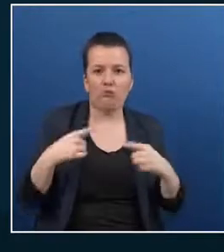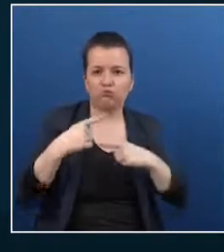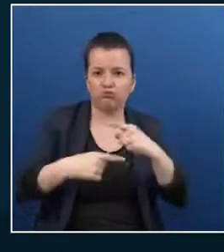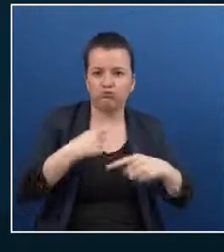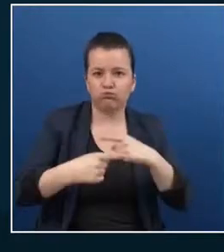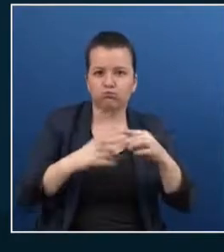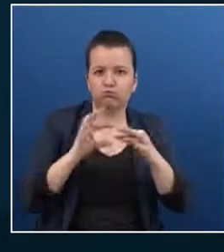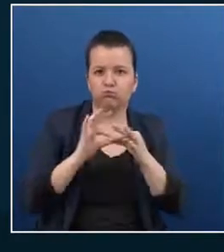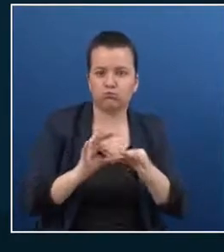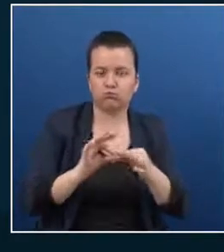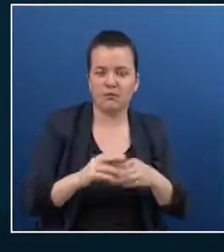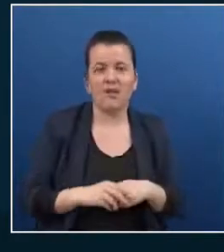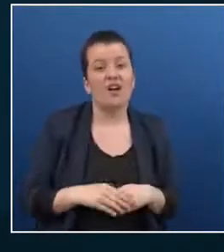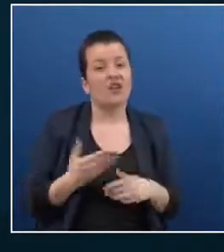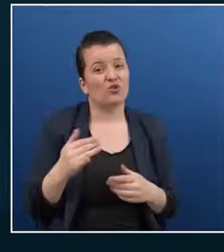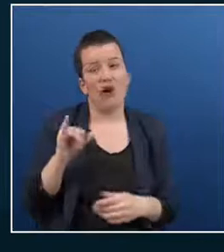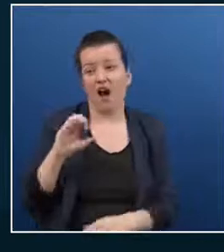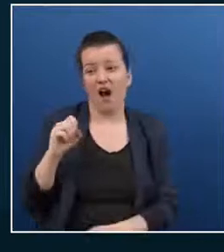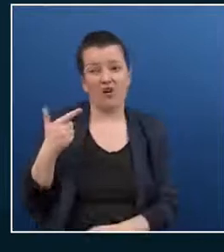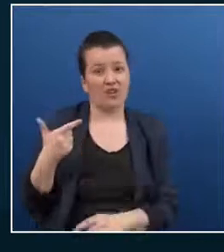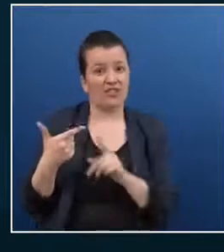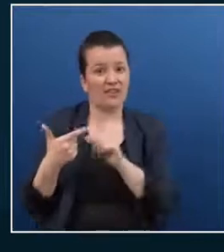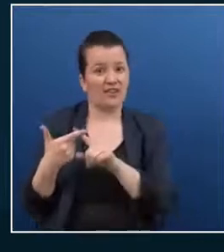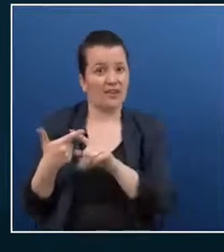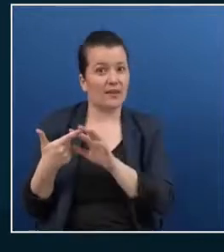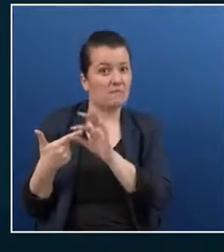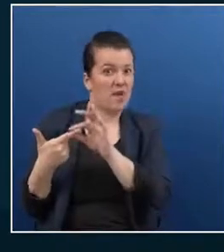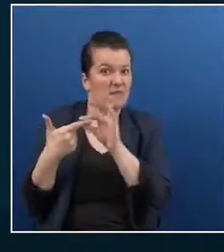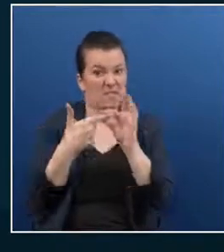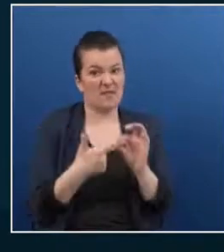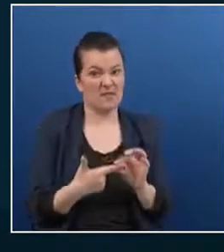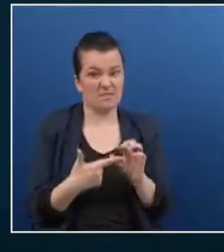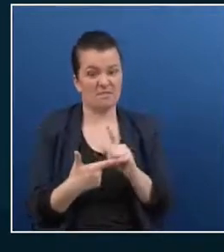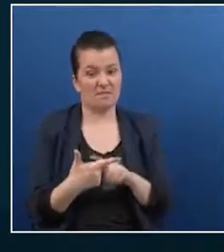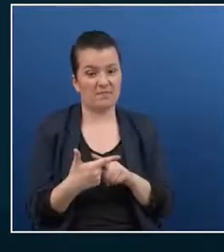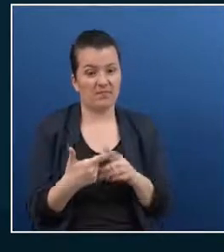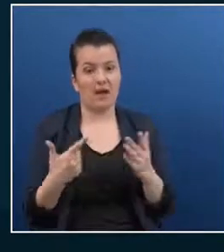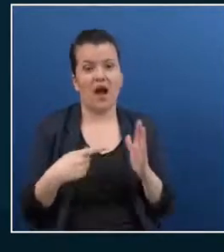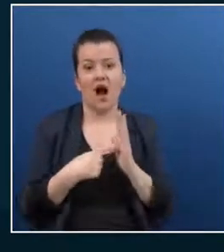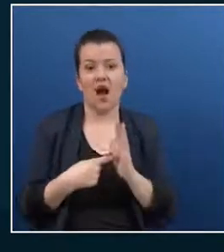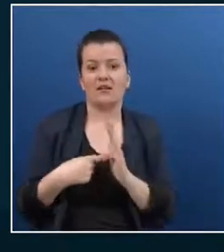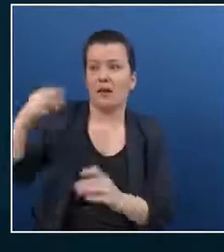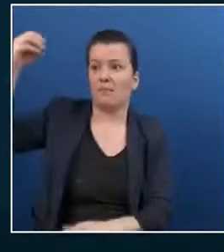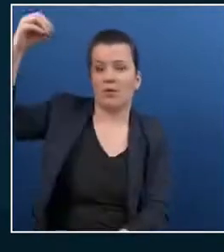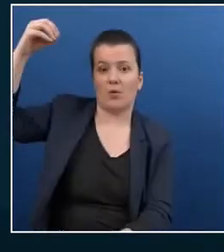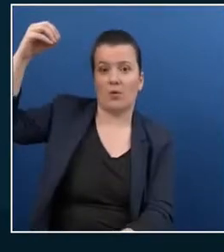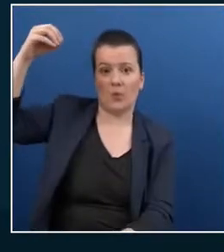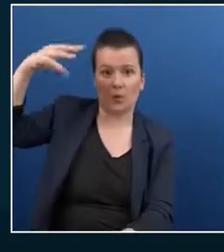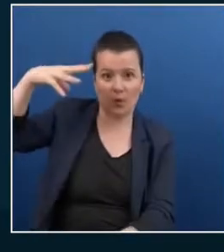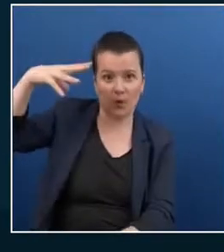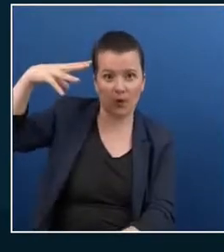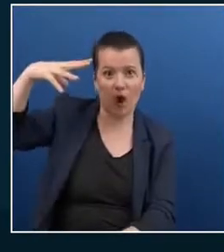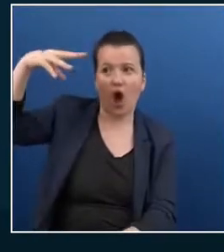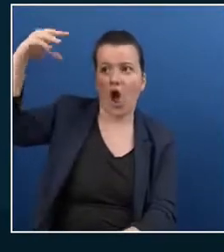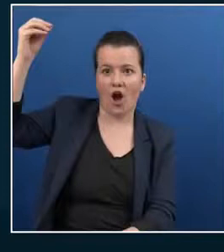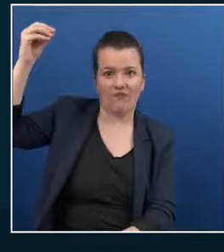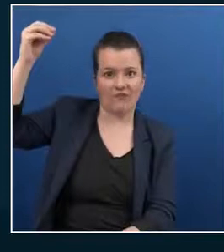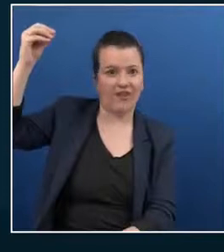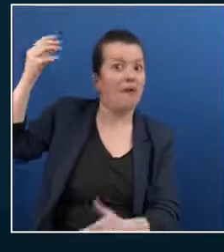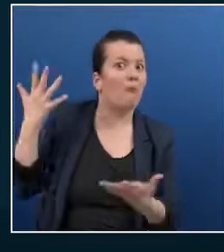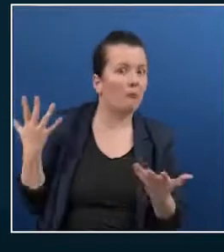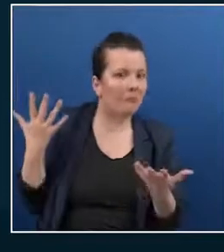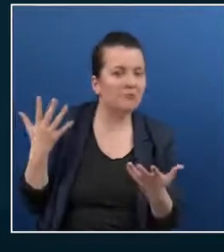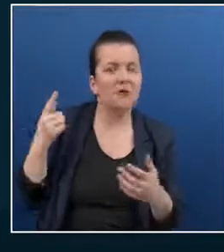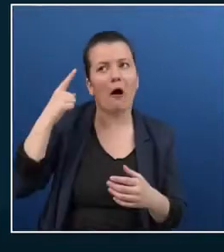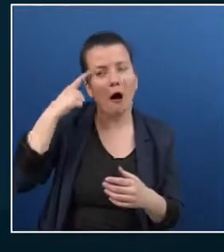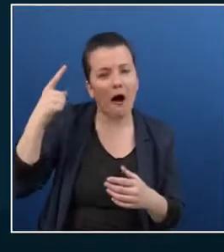on a solution that's smart energy. I have less money paid because my lights turn off and they're smart. But the reality is that that's leading